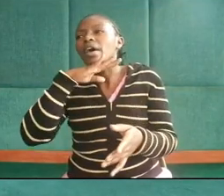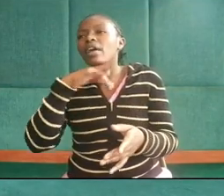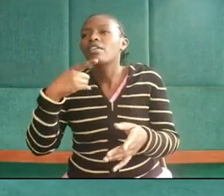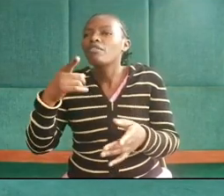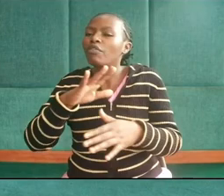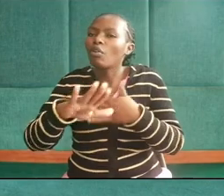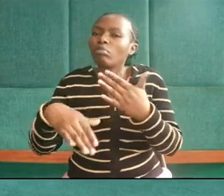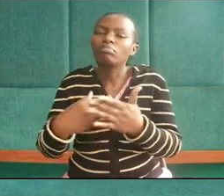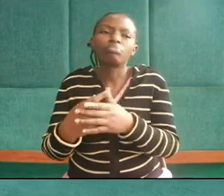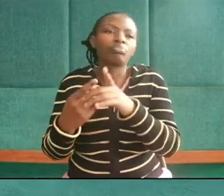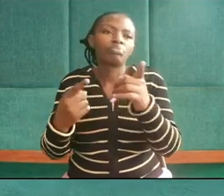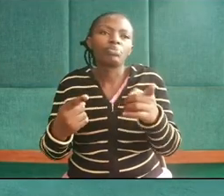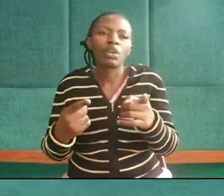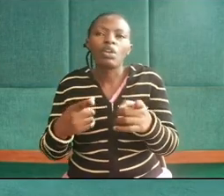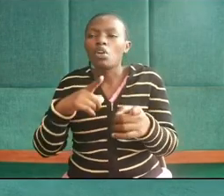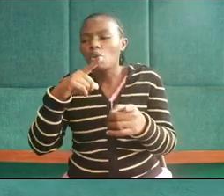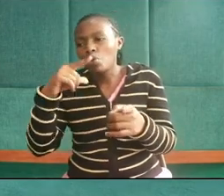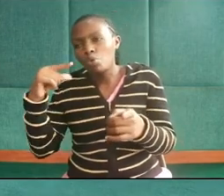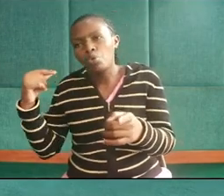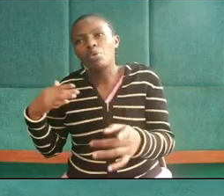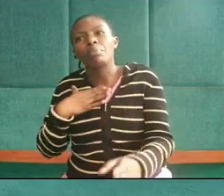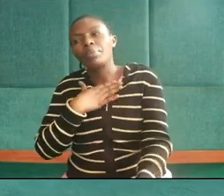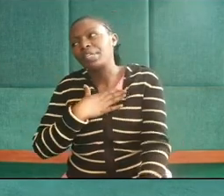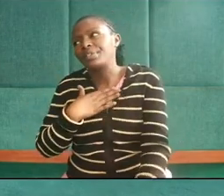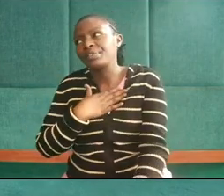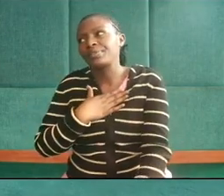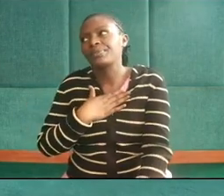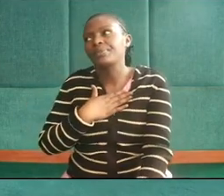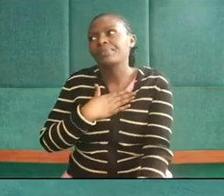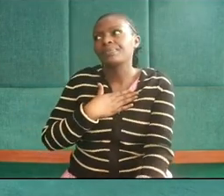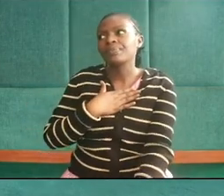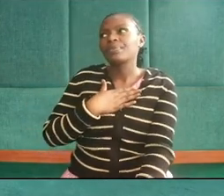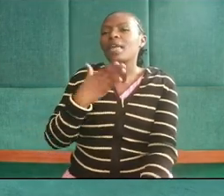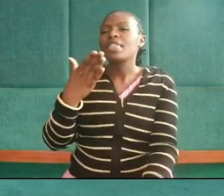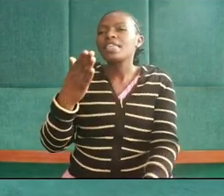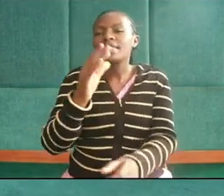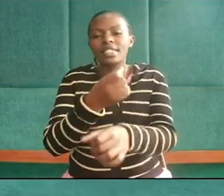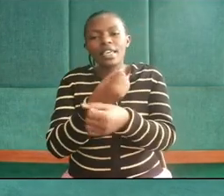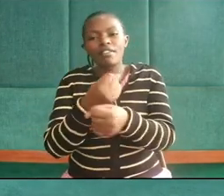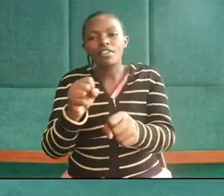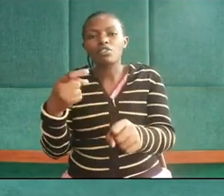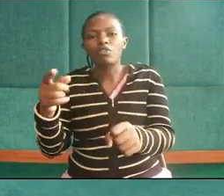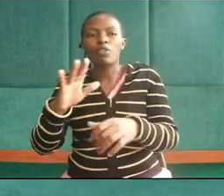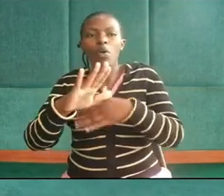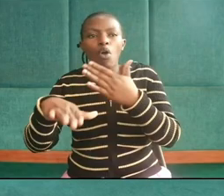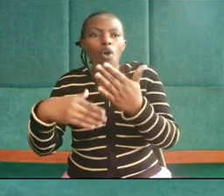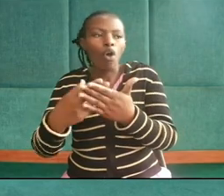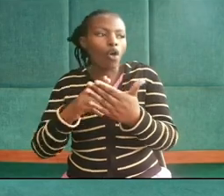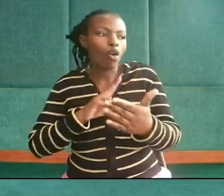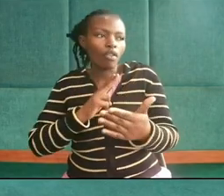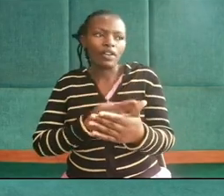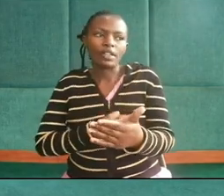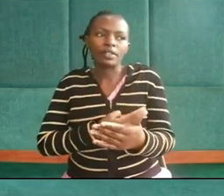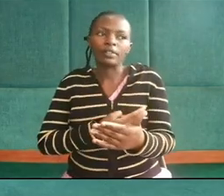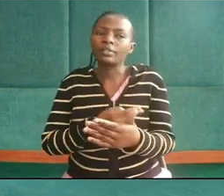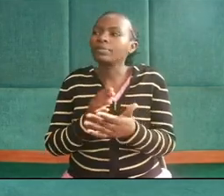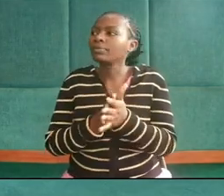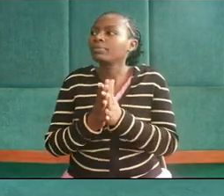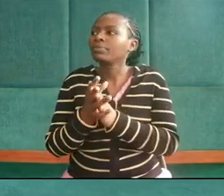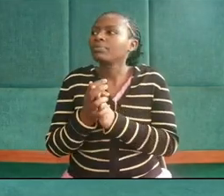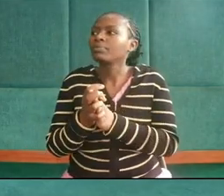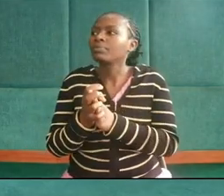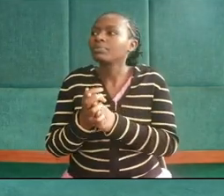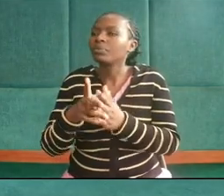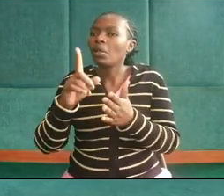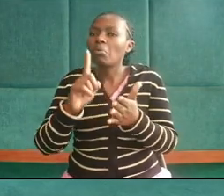the punishment. You can go. So that is salvation for us. So, and